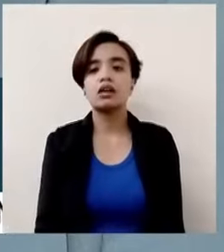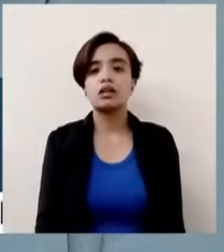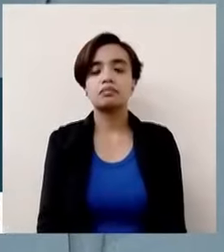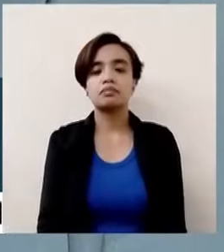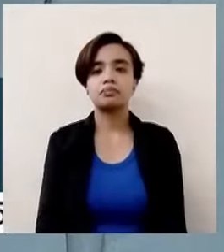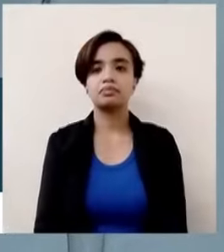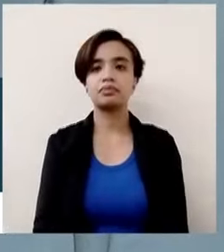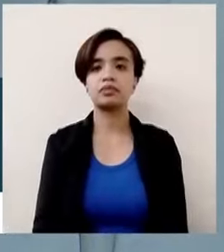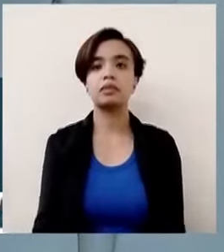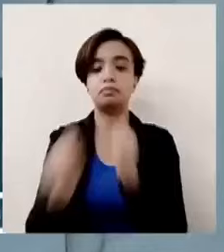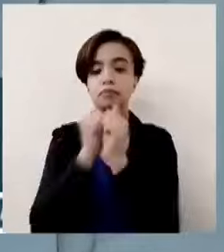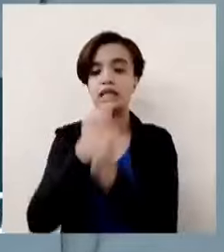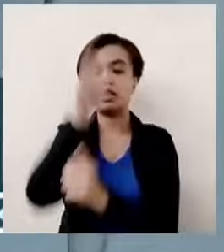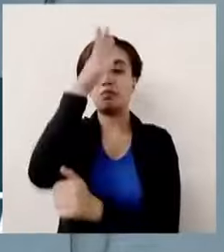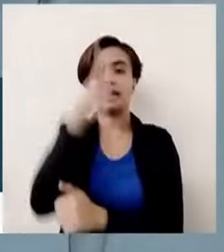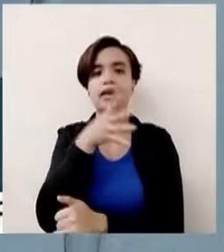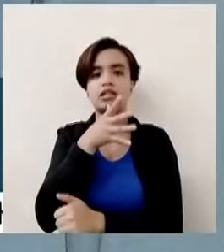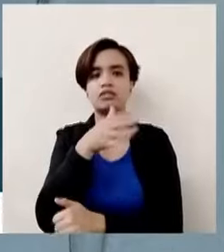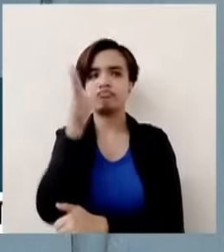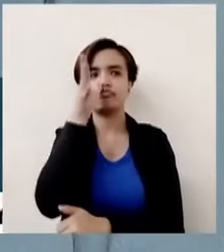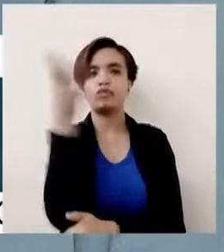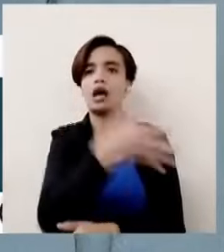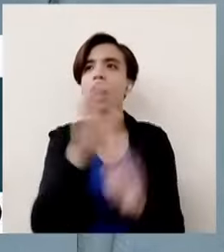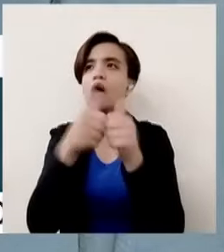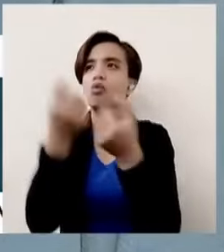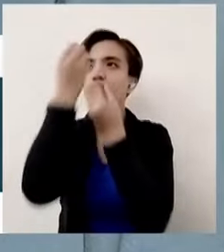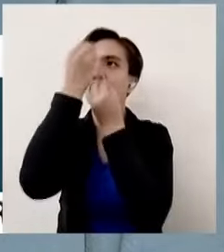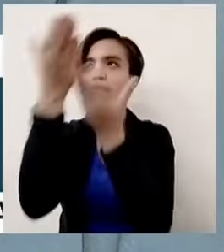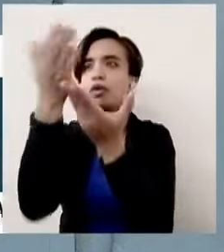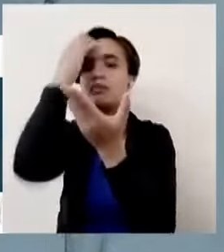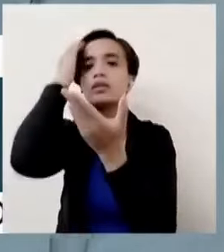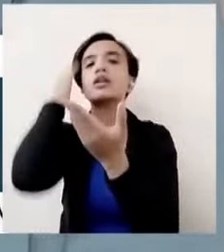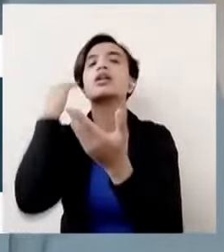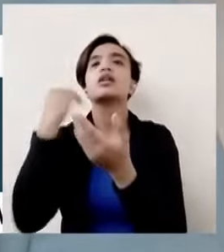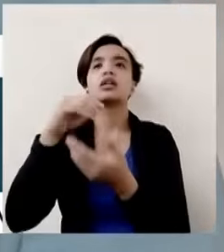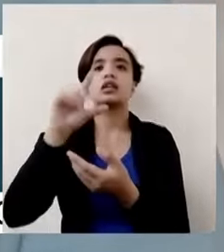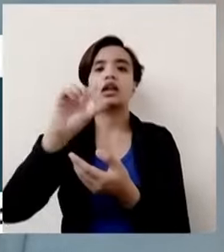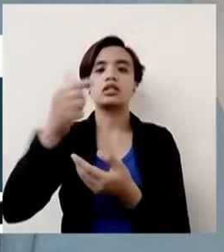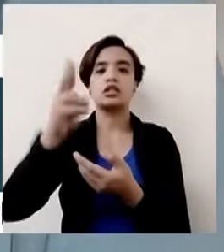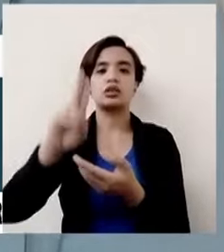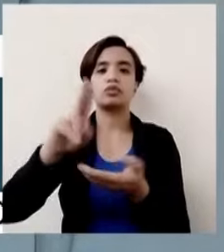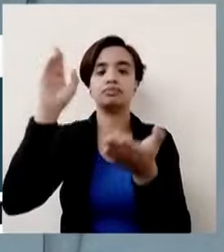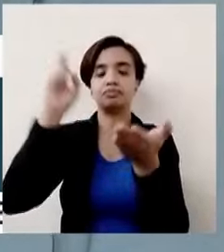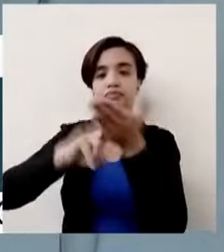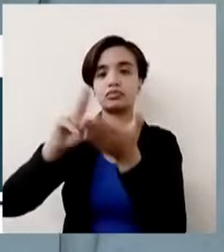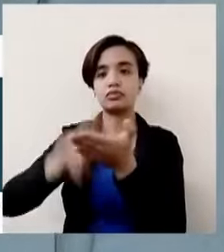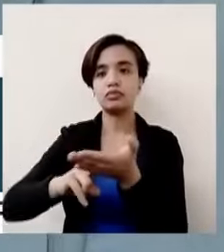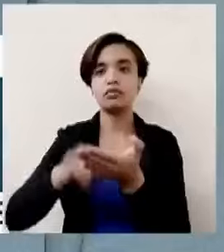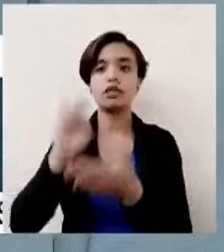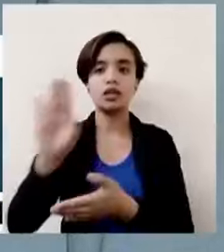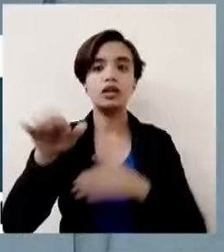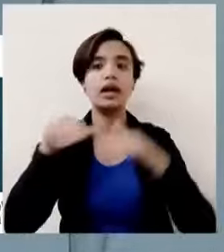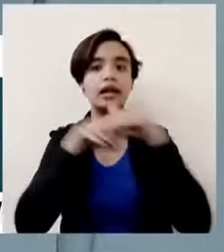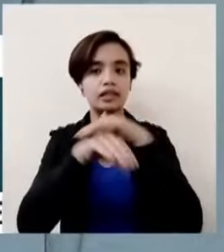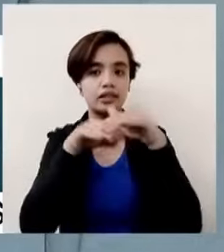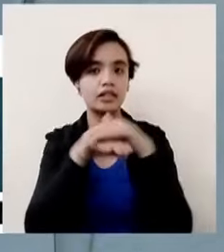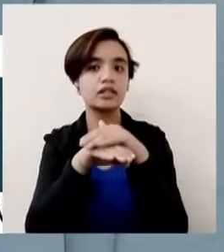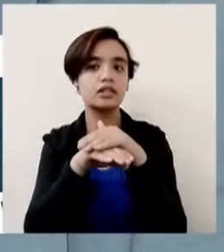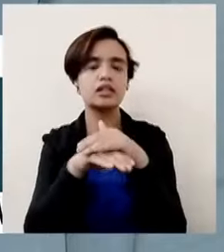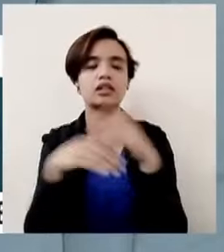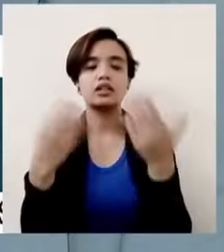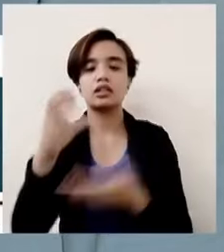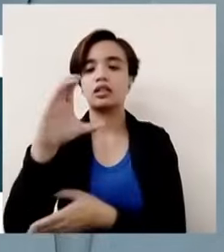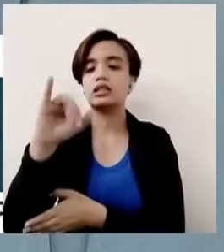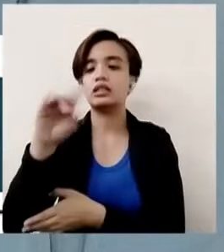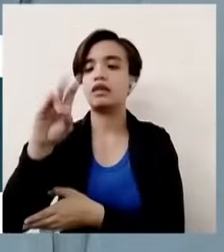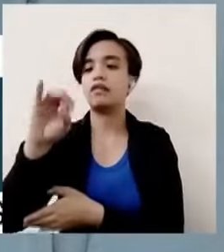ng magulang para i-report po ito sa ating mga local civil registrars, yung kanila pong access din sa civil registration. So